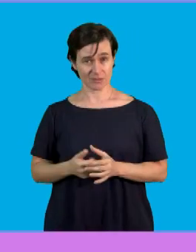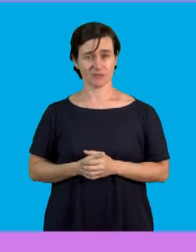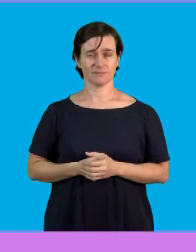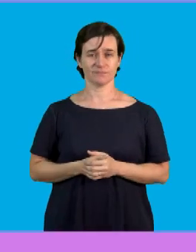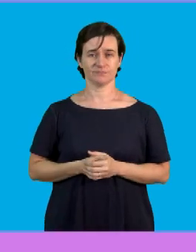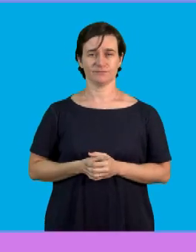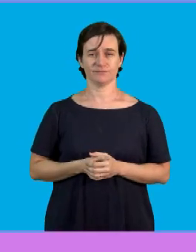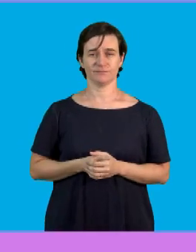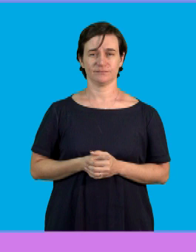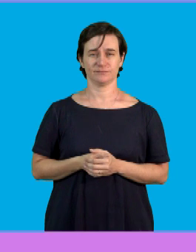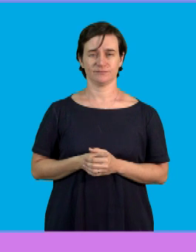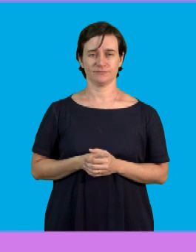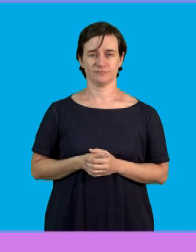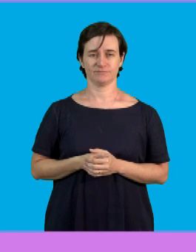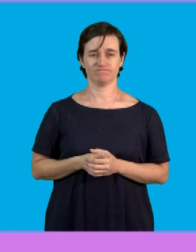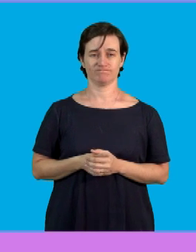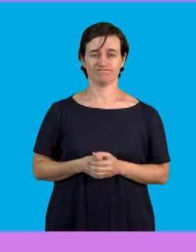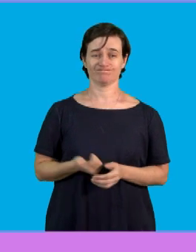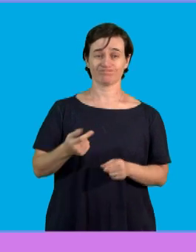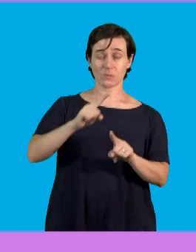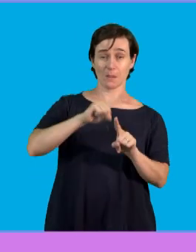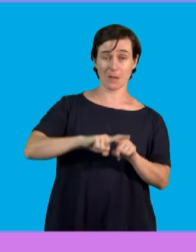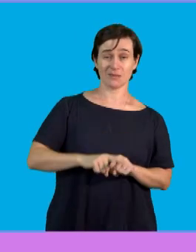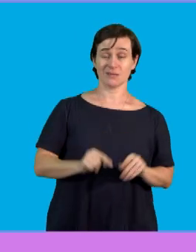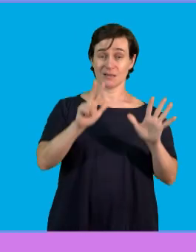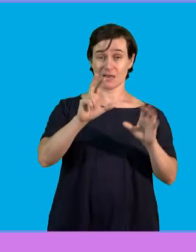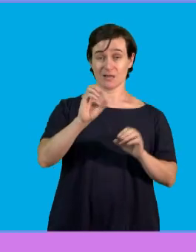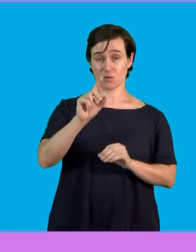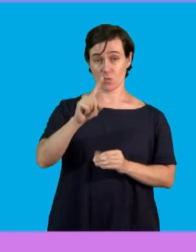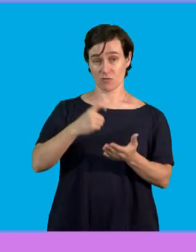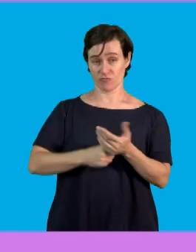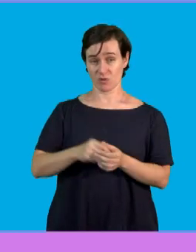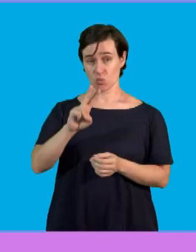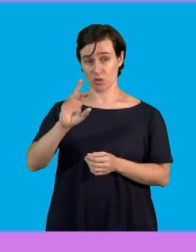5,596 rand 75 cents plus